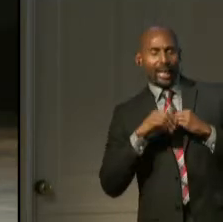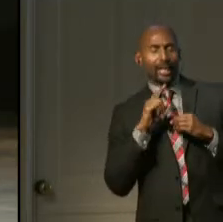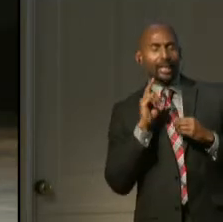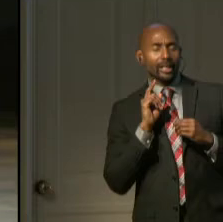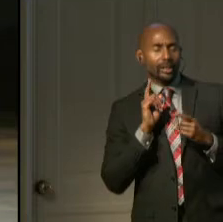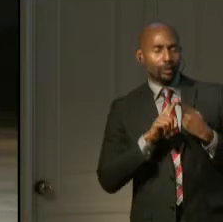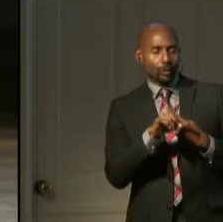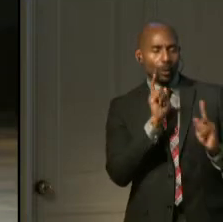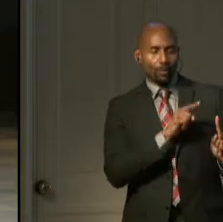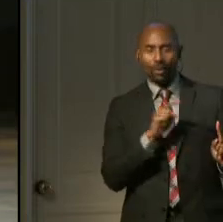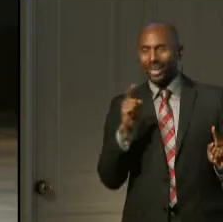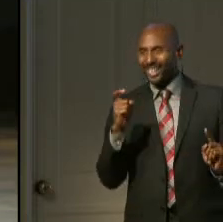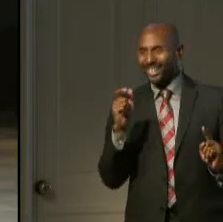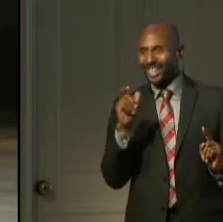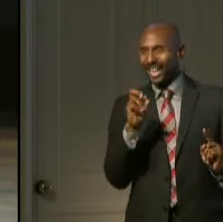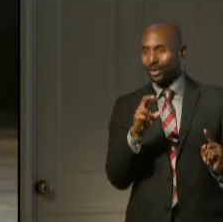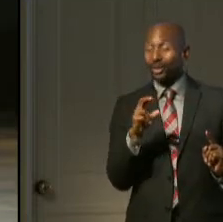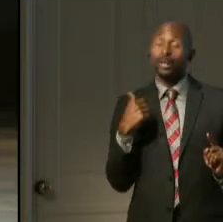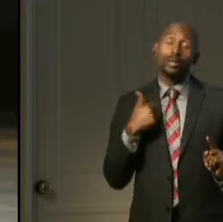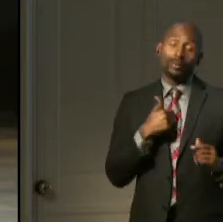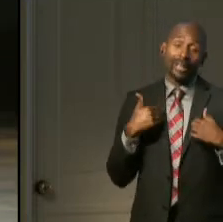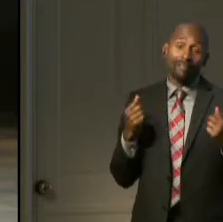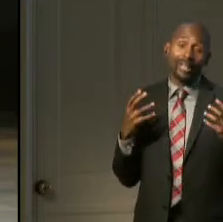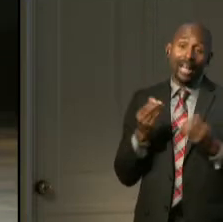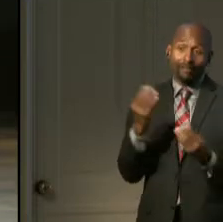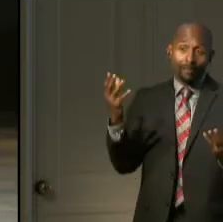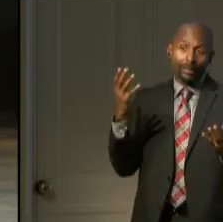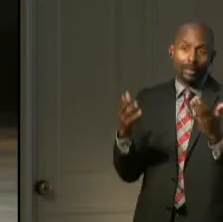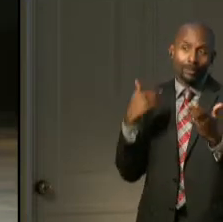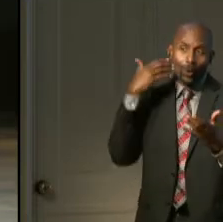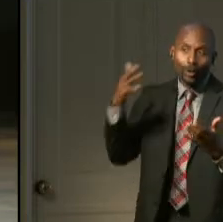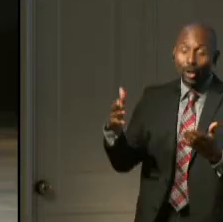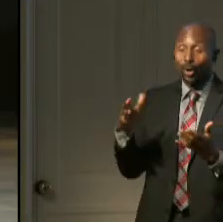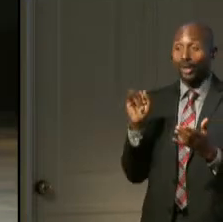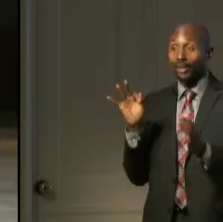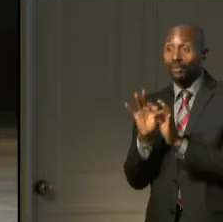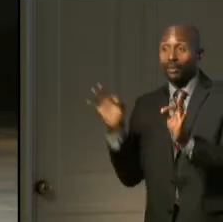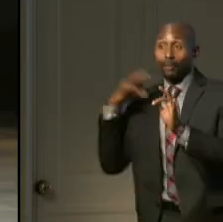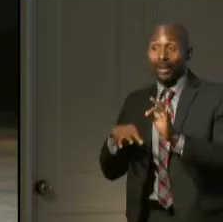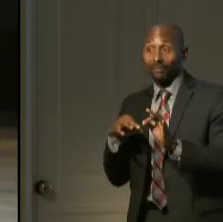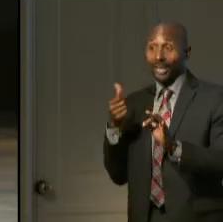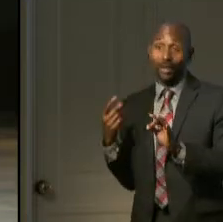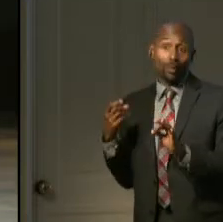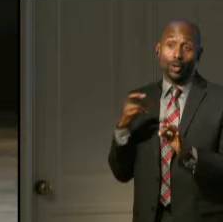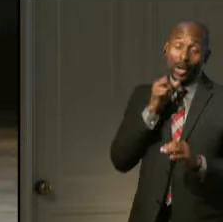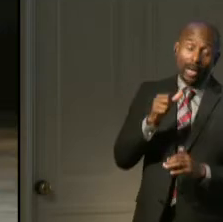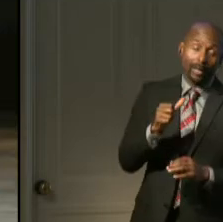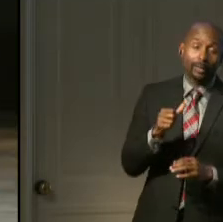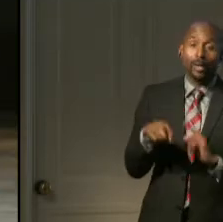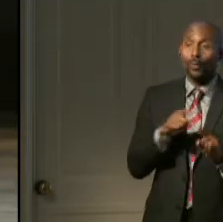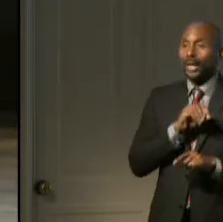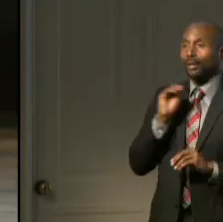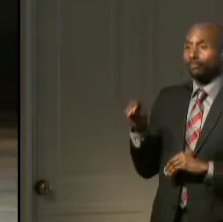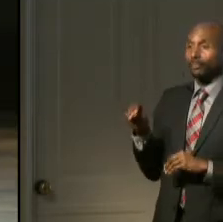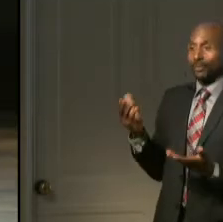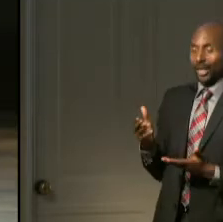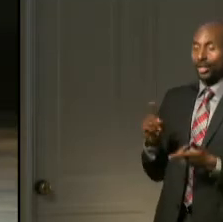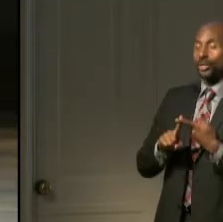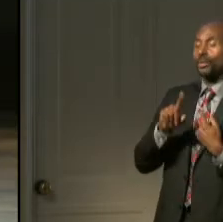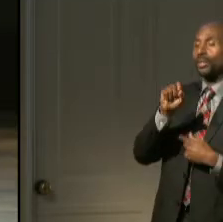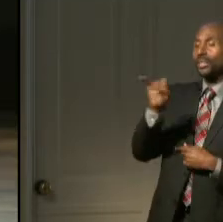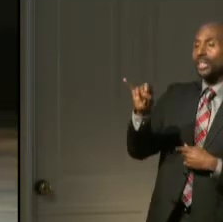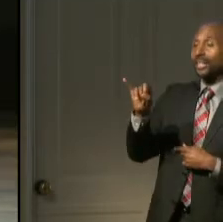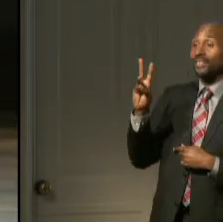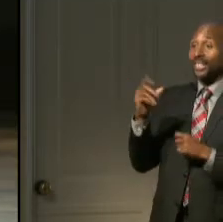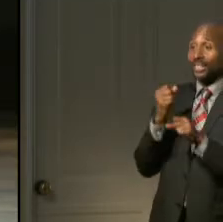even know how or to whom it might be useful. When I got to the Smithsonian about 3 years ago, and I was astonished to find that we have the world's